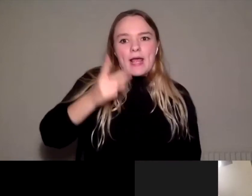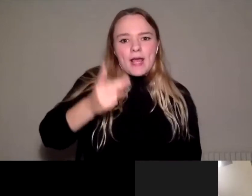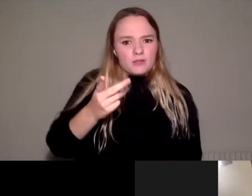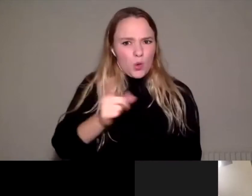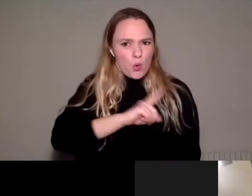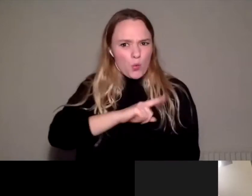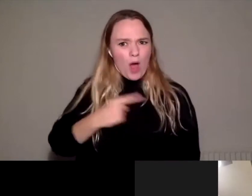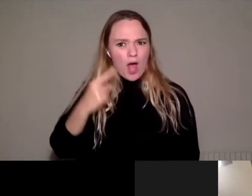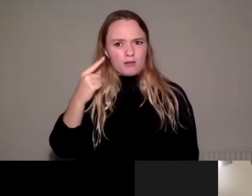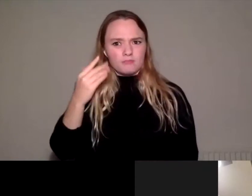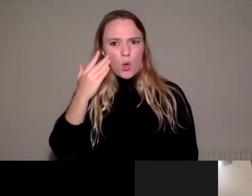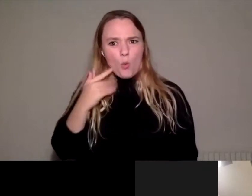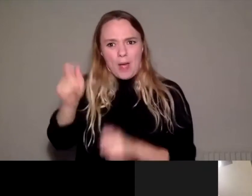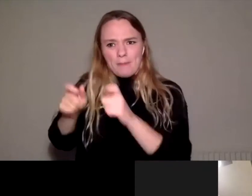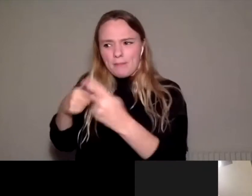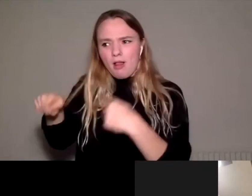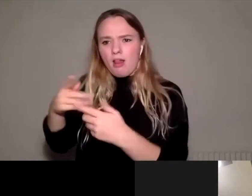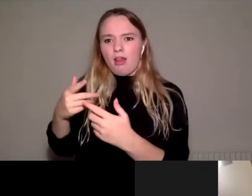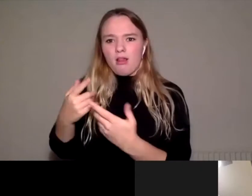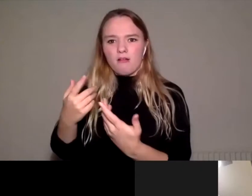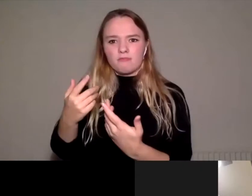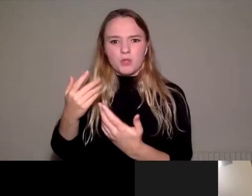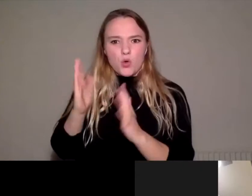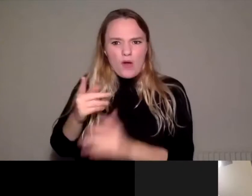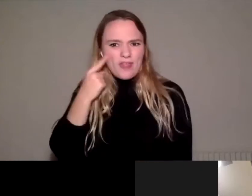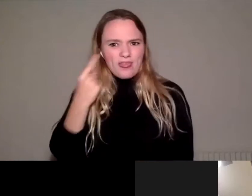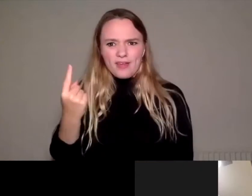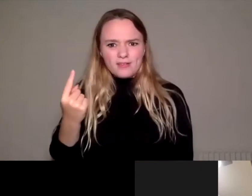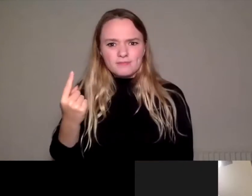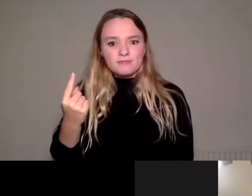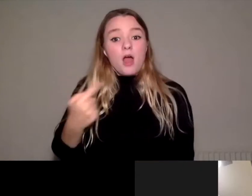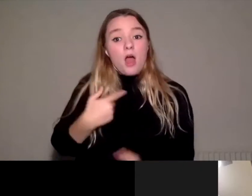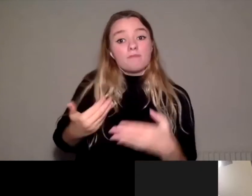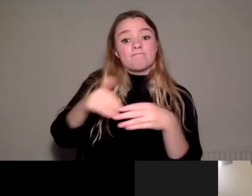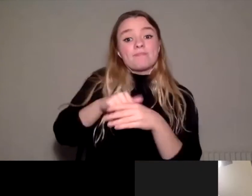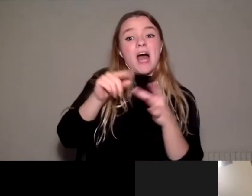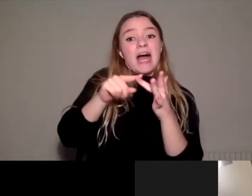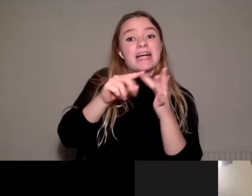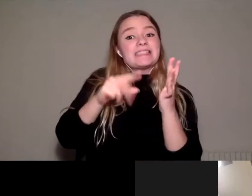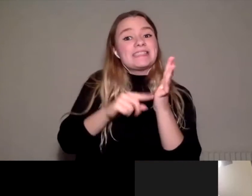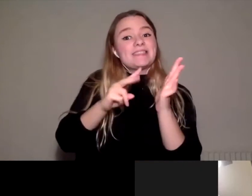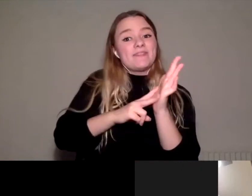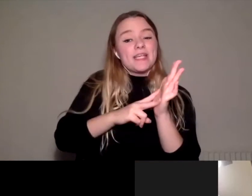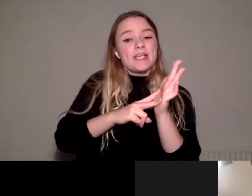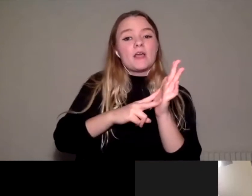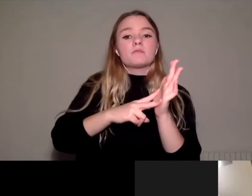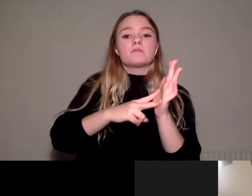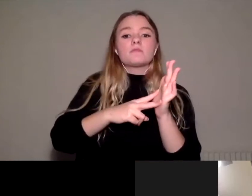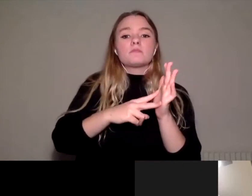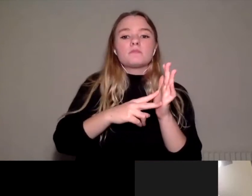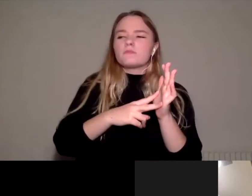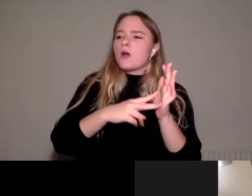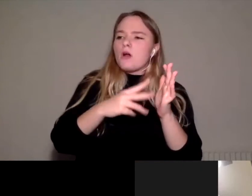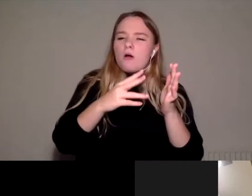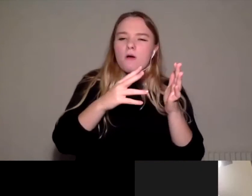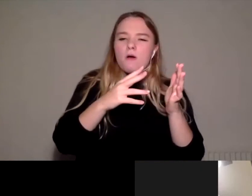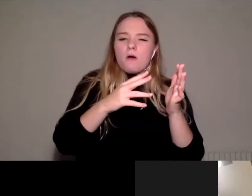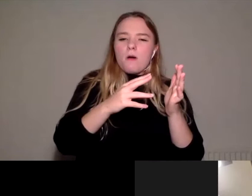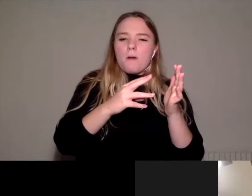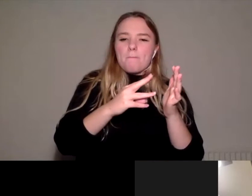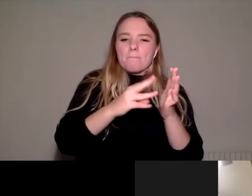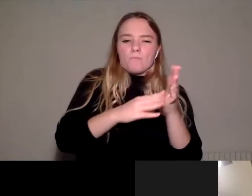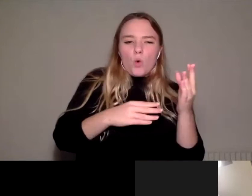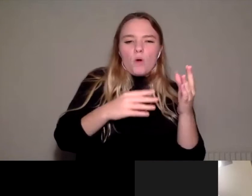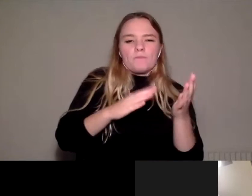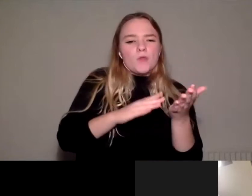said. I'm now part of ITV's Diversity and Multiculturalism panel, which is really positive. I've done